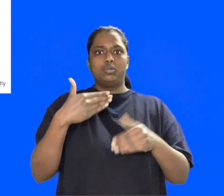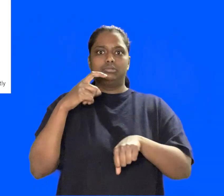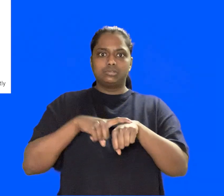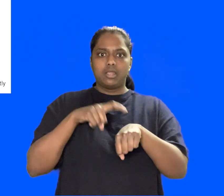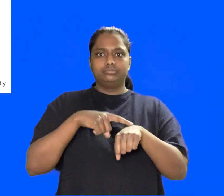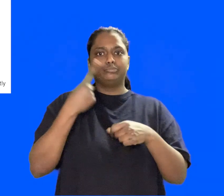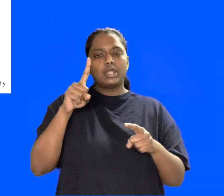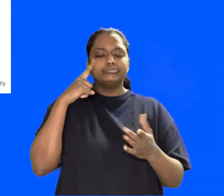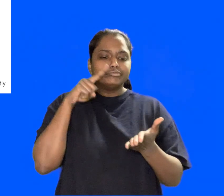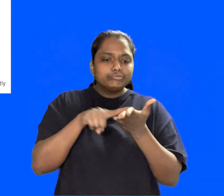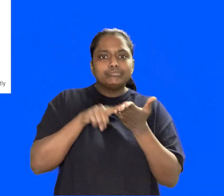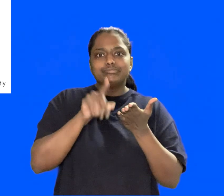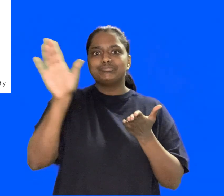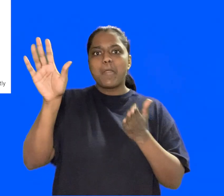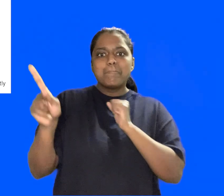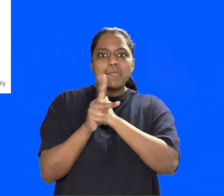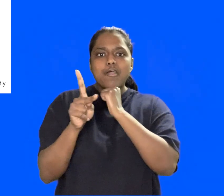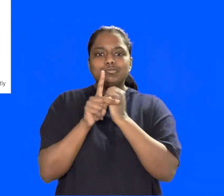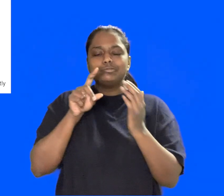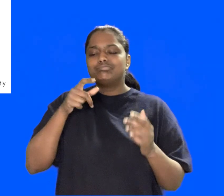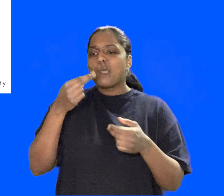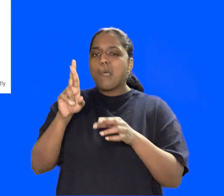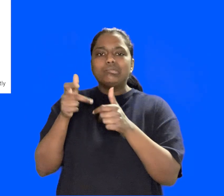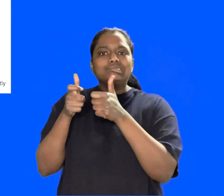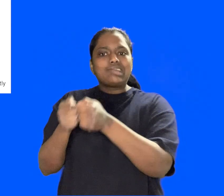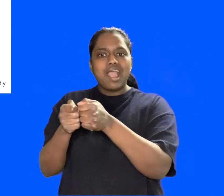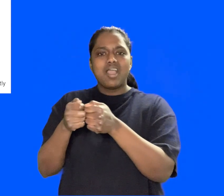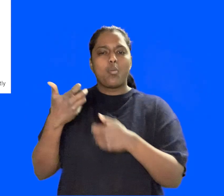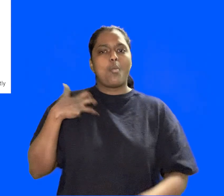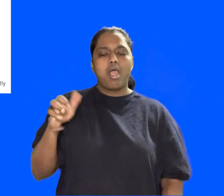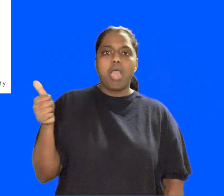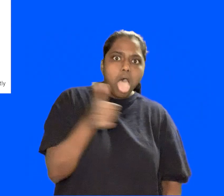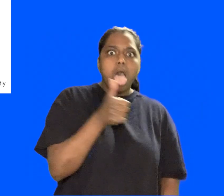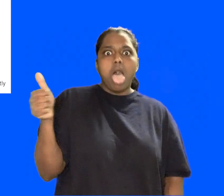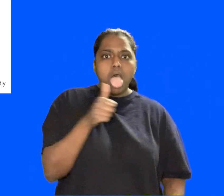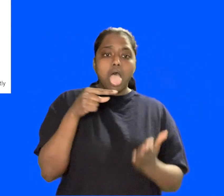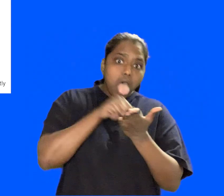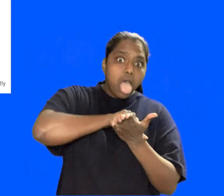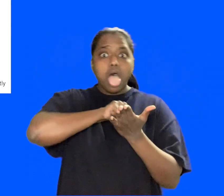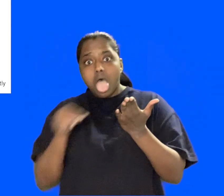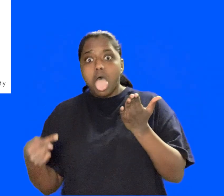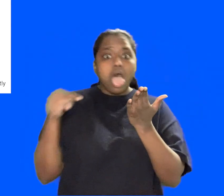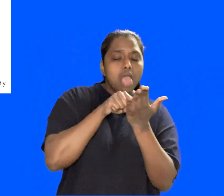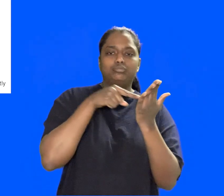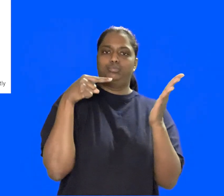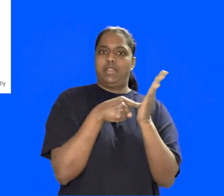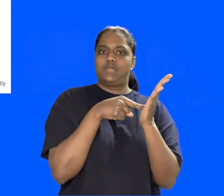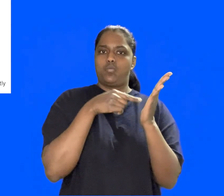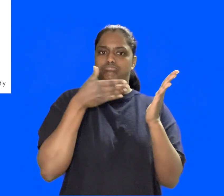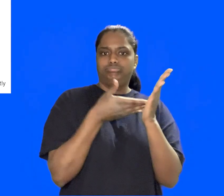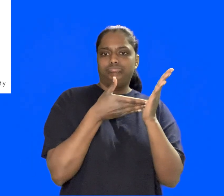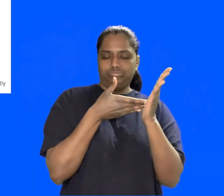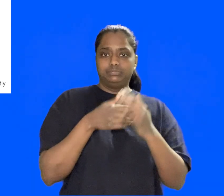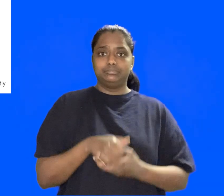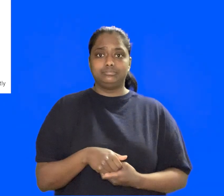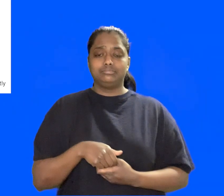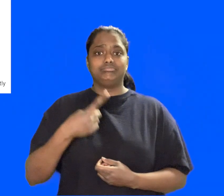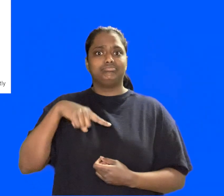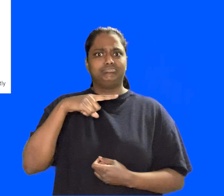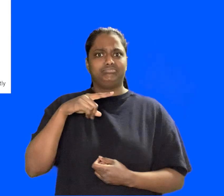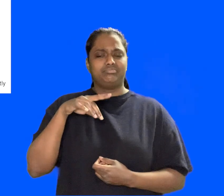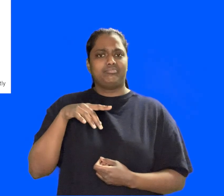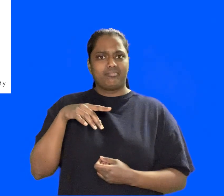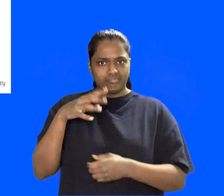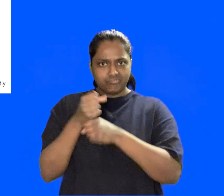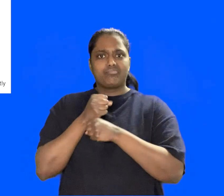profile creation, identity tags, and more. And you guys kind of flagged this as something that we should expect to kind of get in the